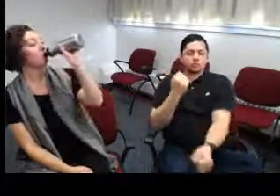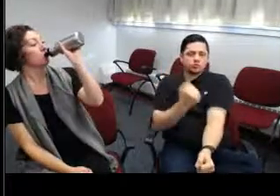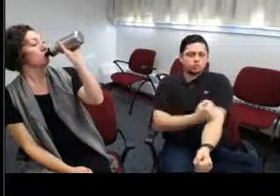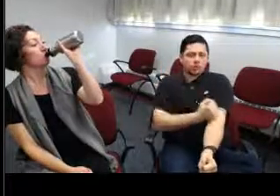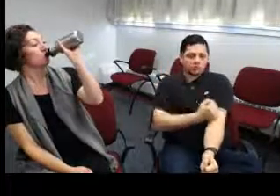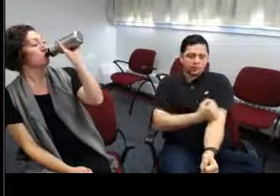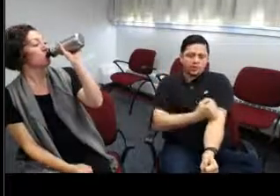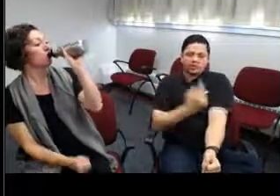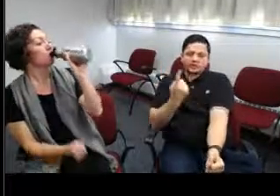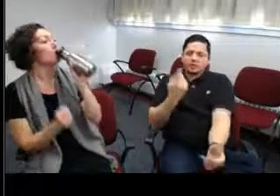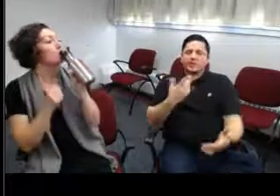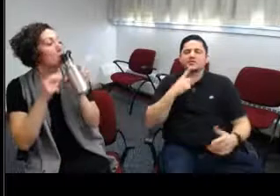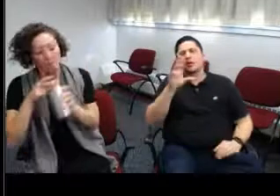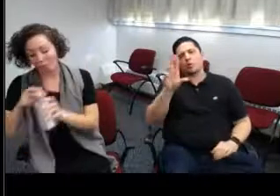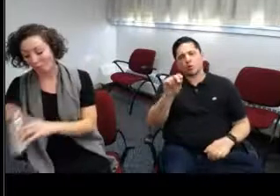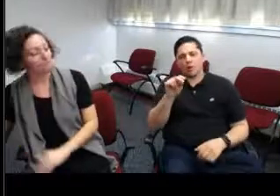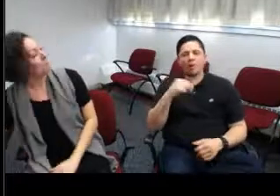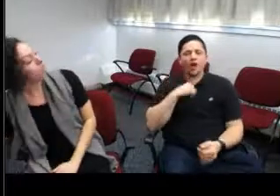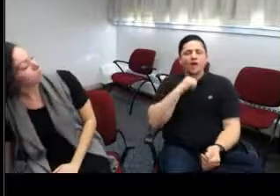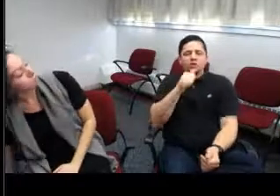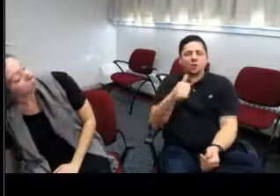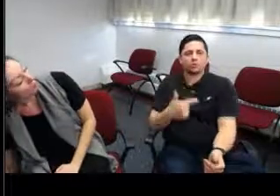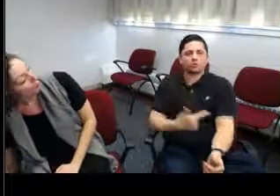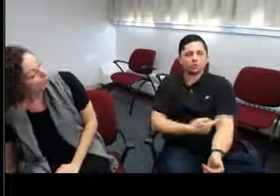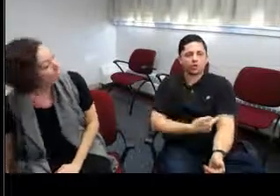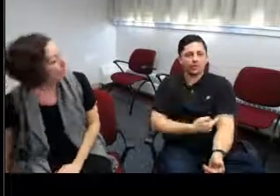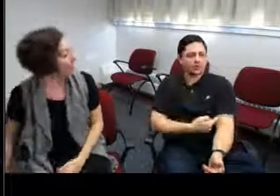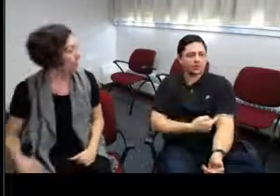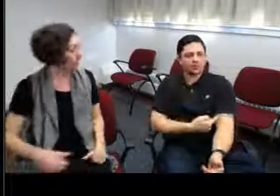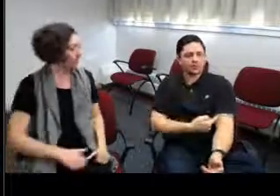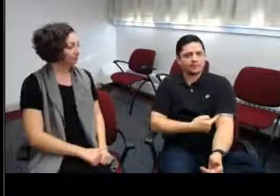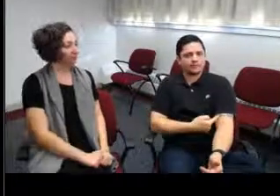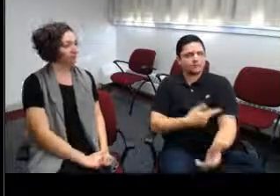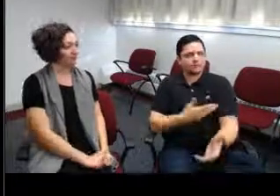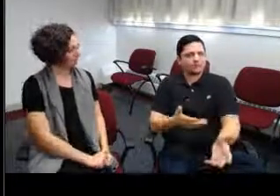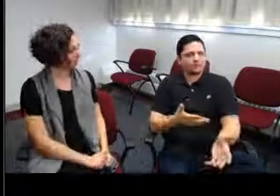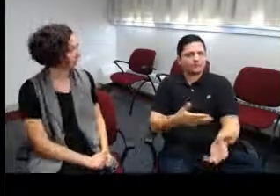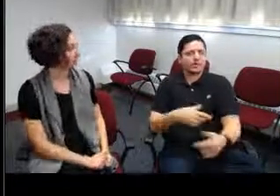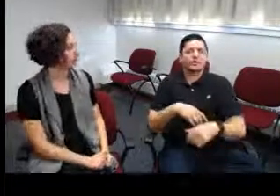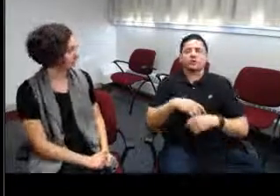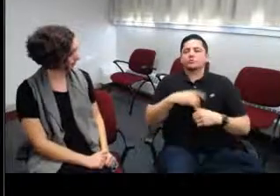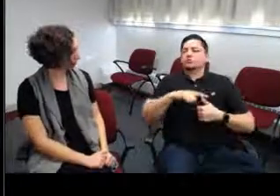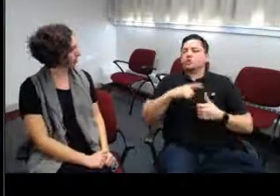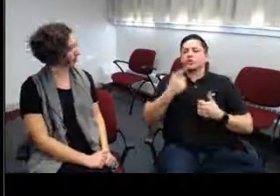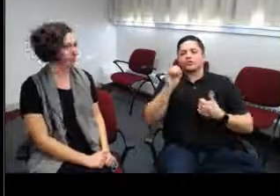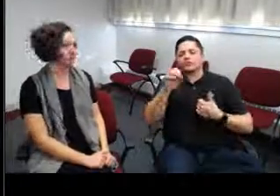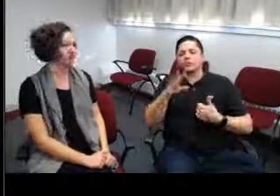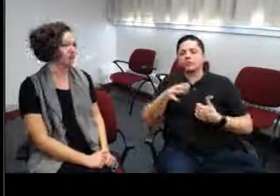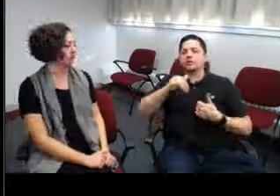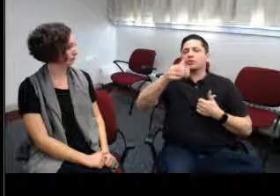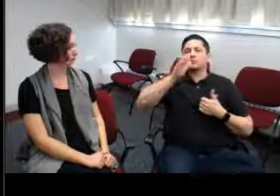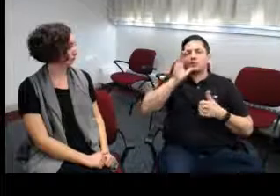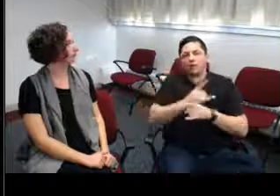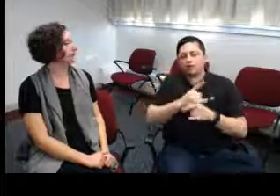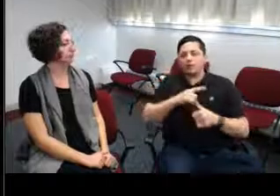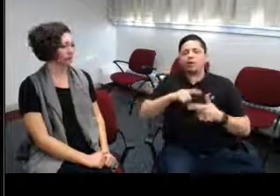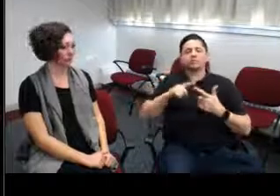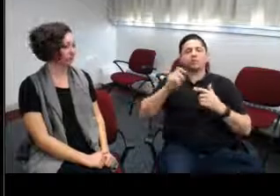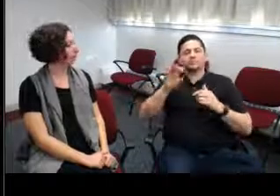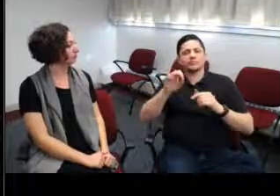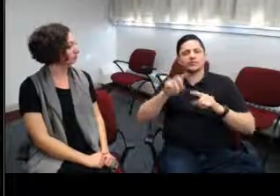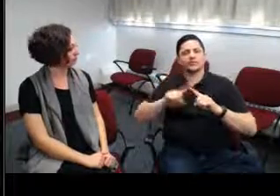for the meaning of a concept. So, for example, there are different signs for drugs. one that is more general and one